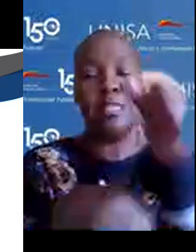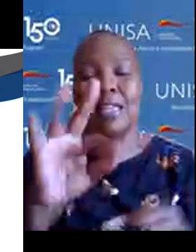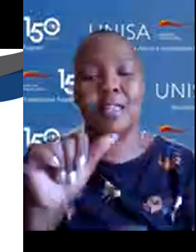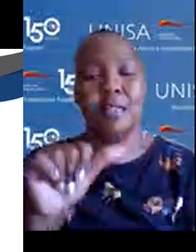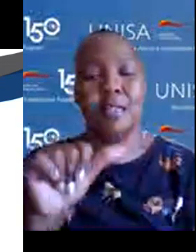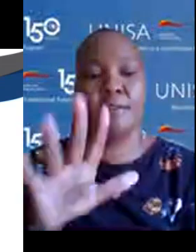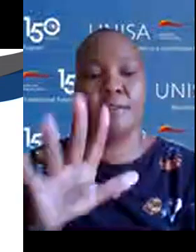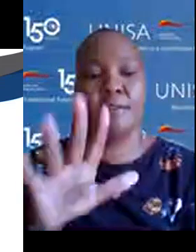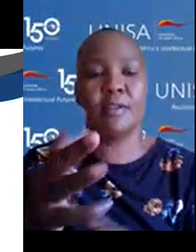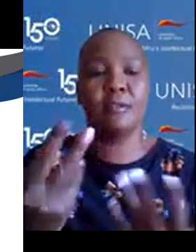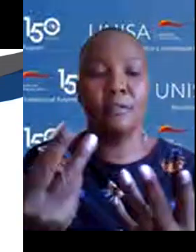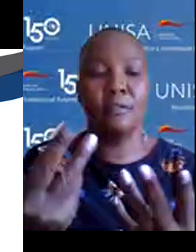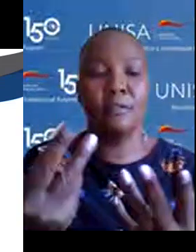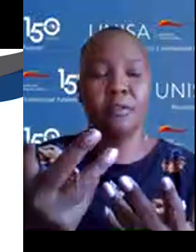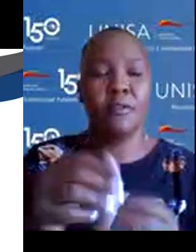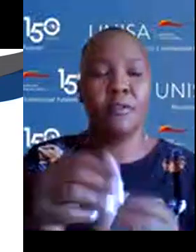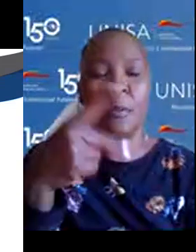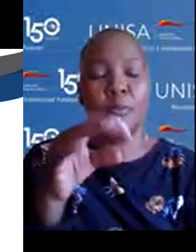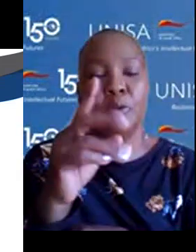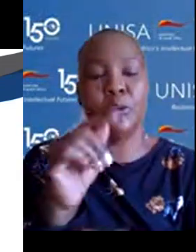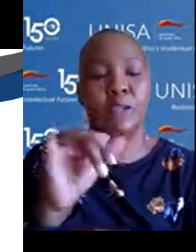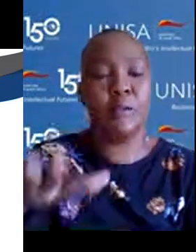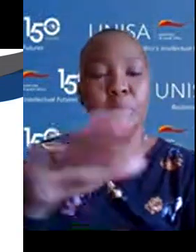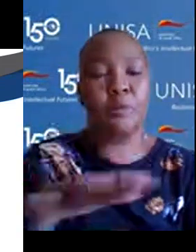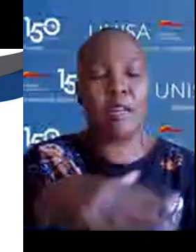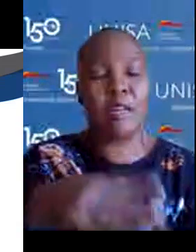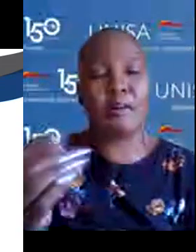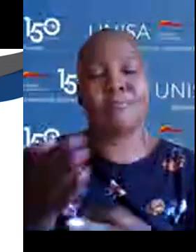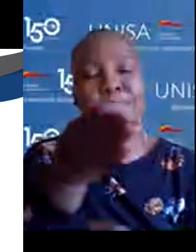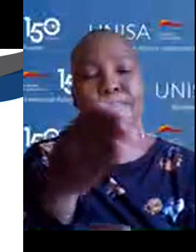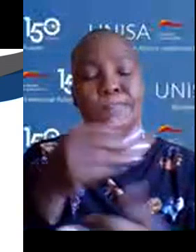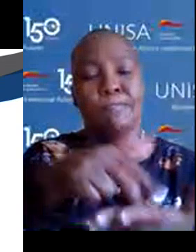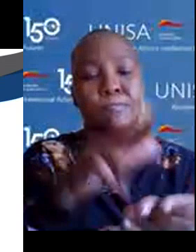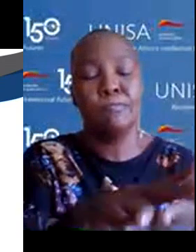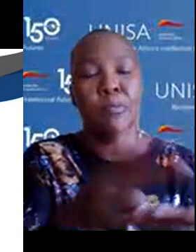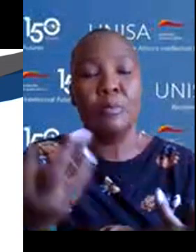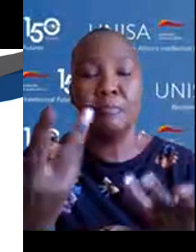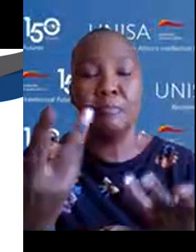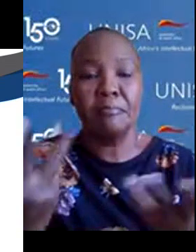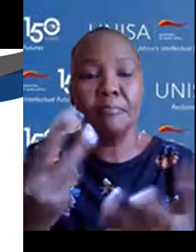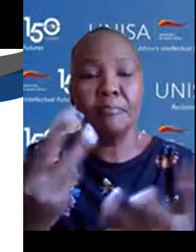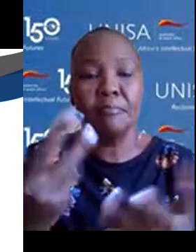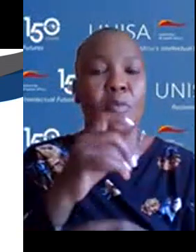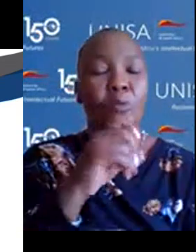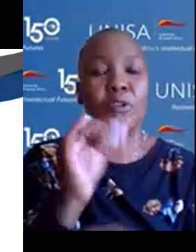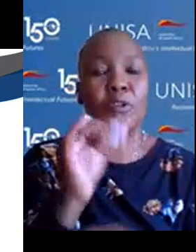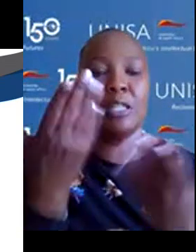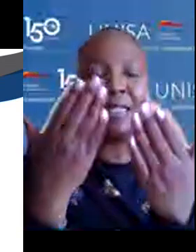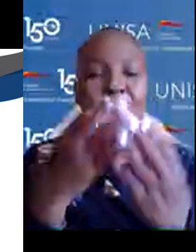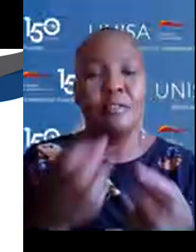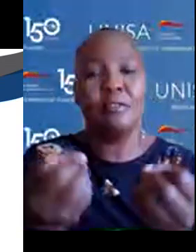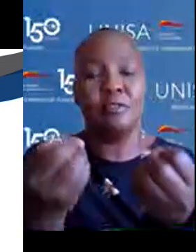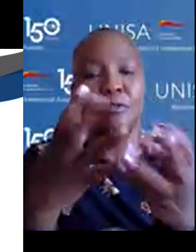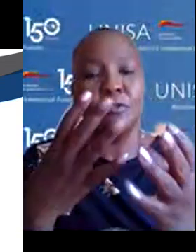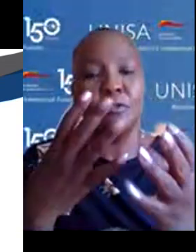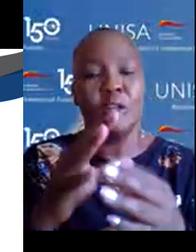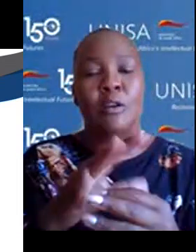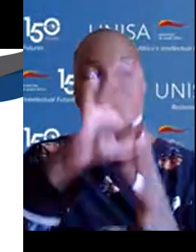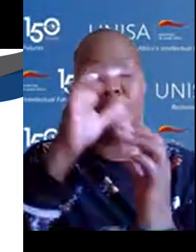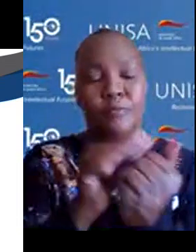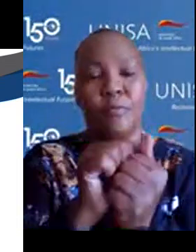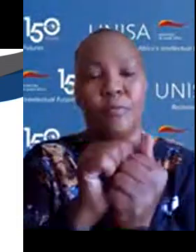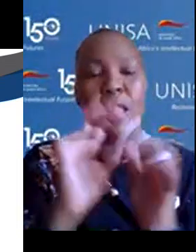to the portal, what apps are available, what you can use for your studies, just to give you an overview of how to access the